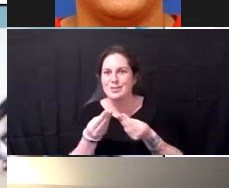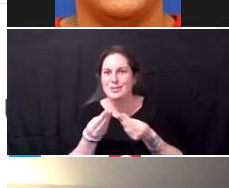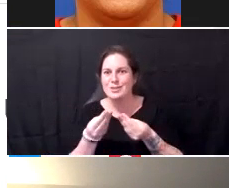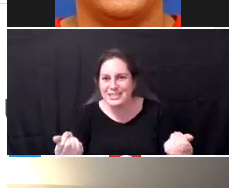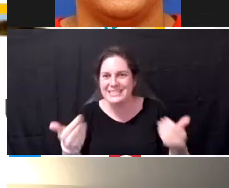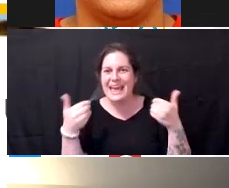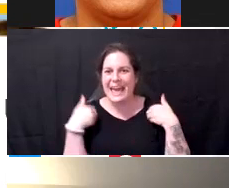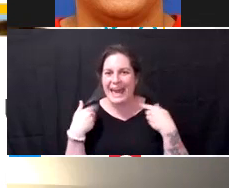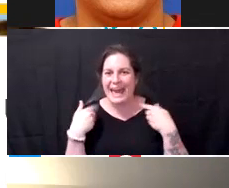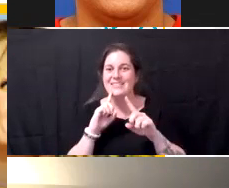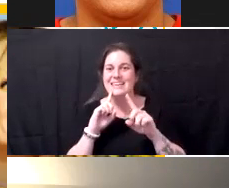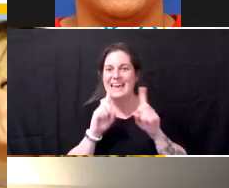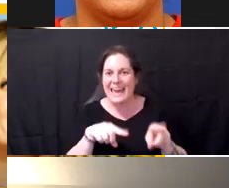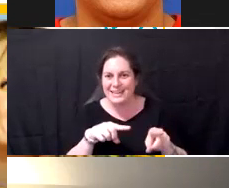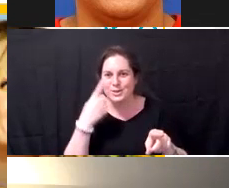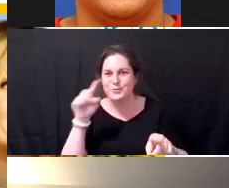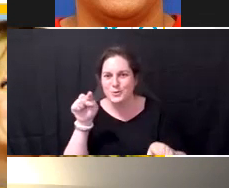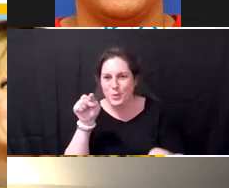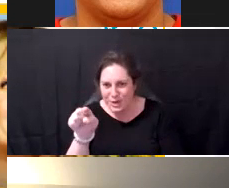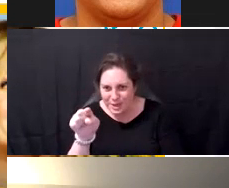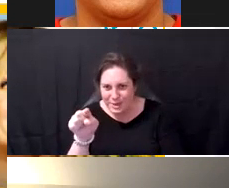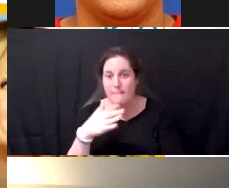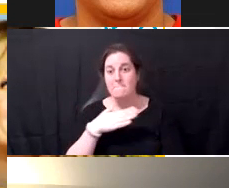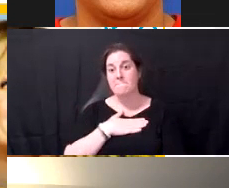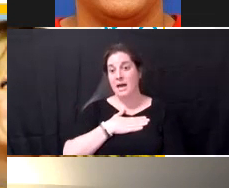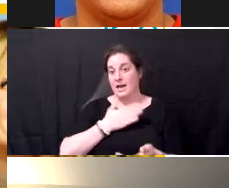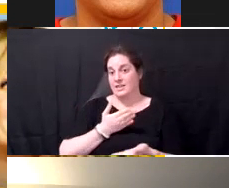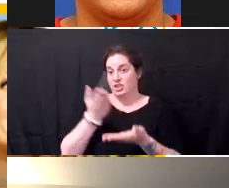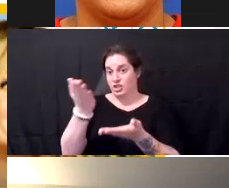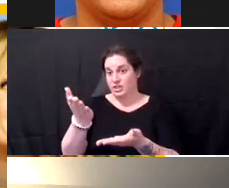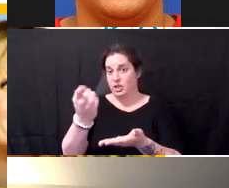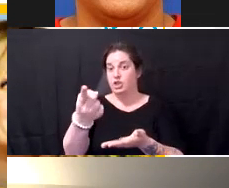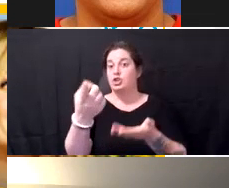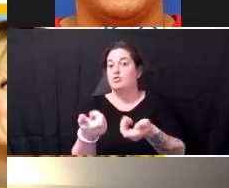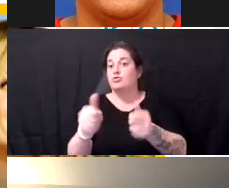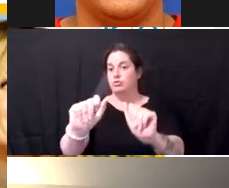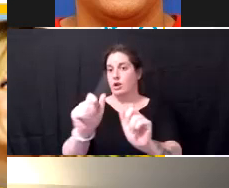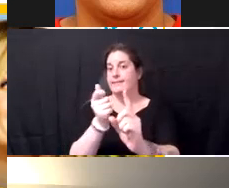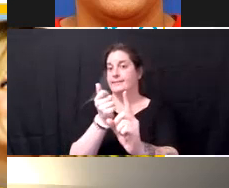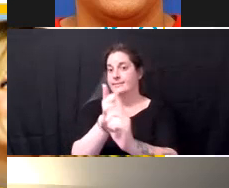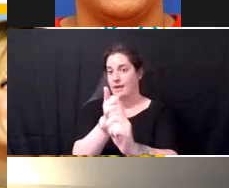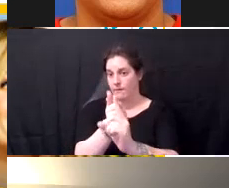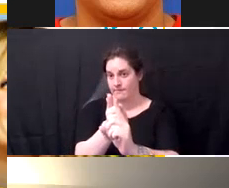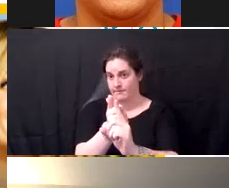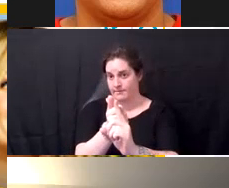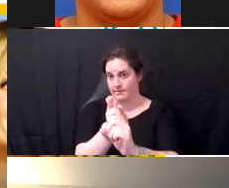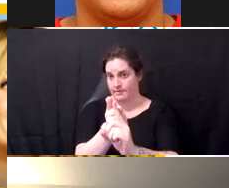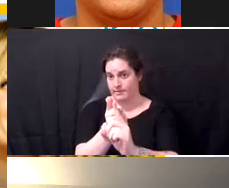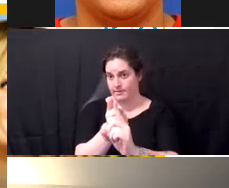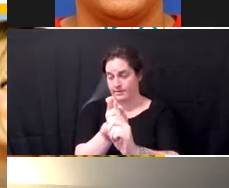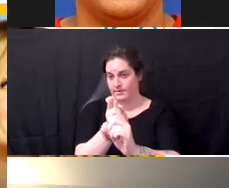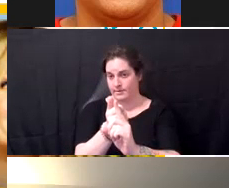Okay. So, you know, what I suggest to you is that you try it and then